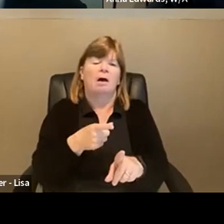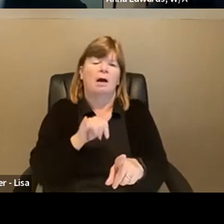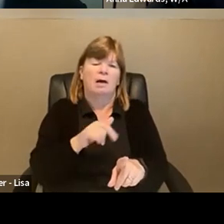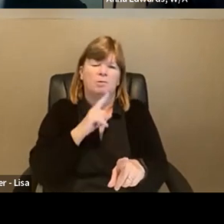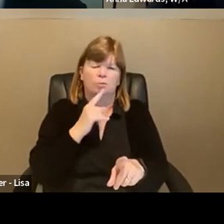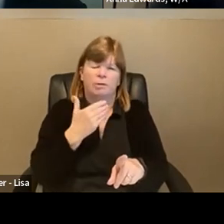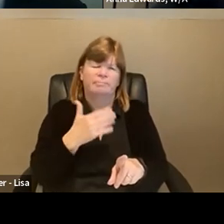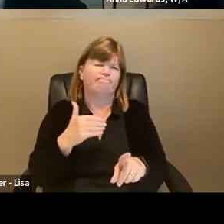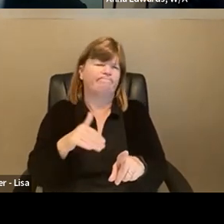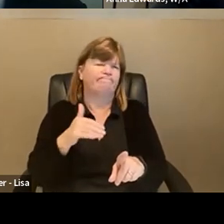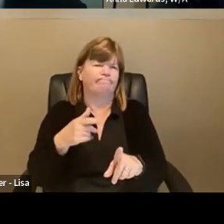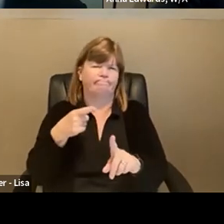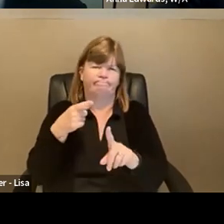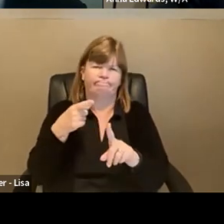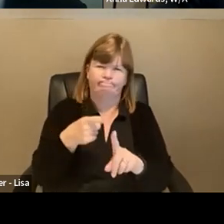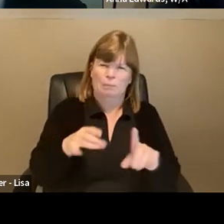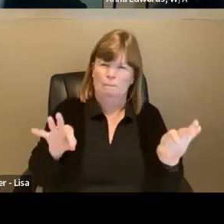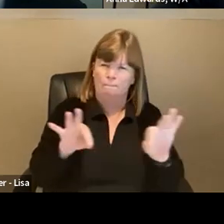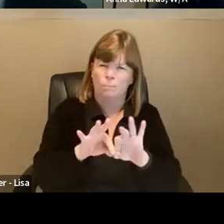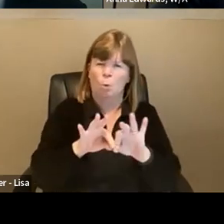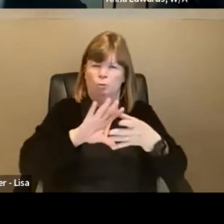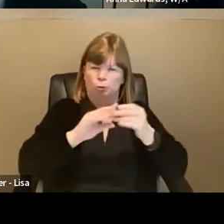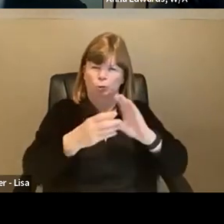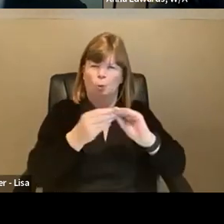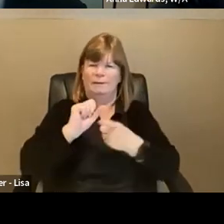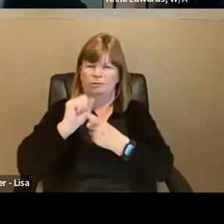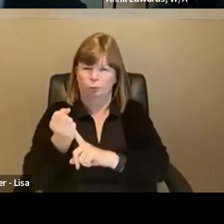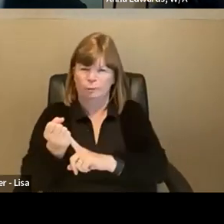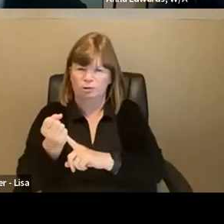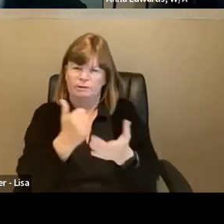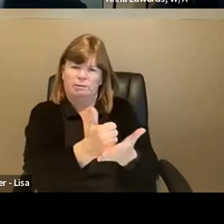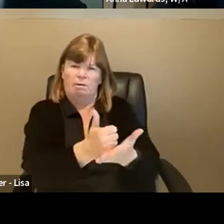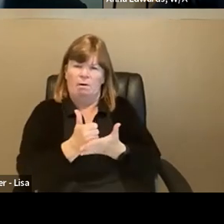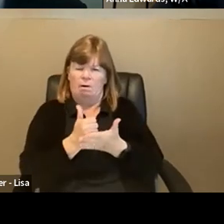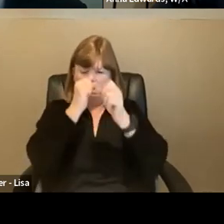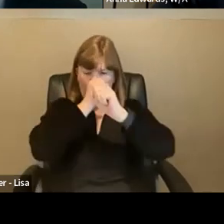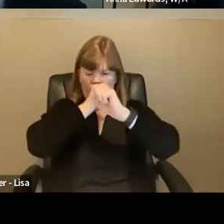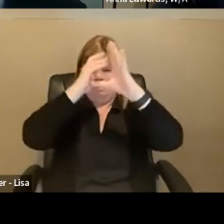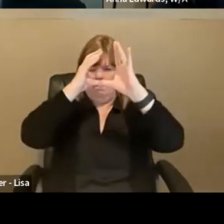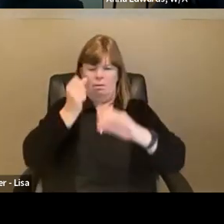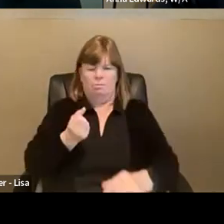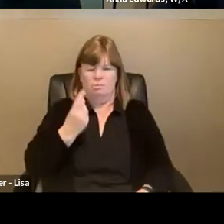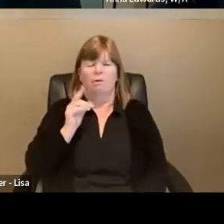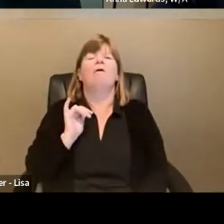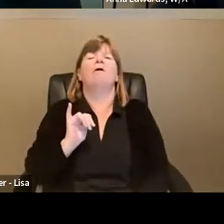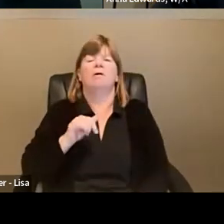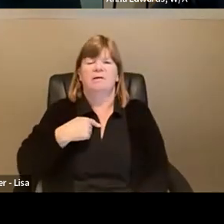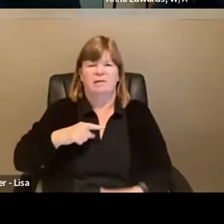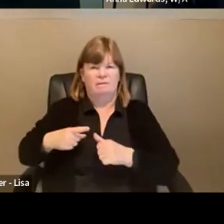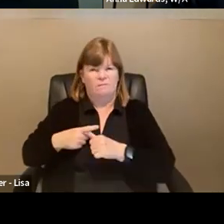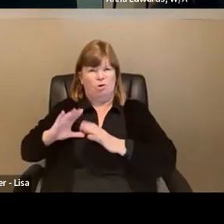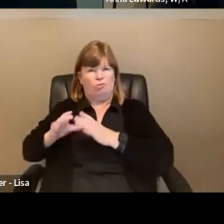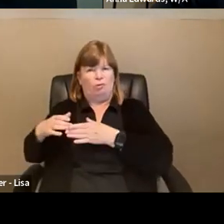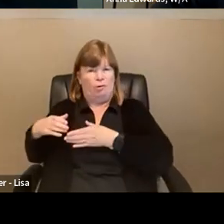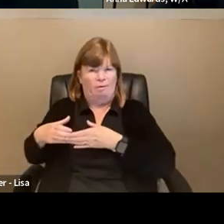really poignant vignettes and stories to help us understand, we're the first generation to